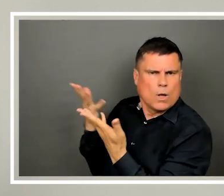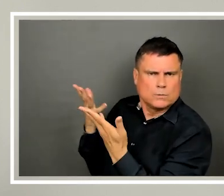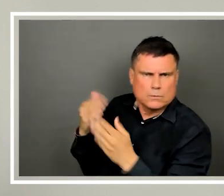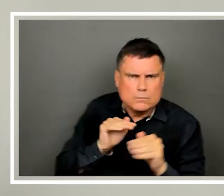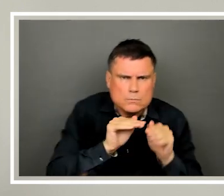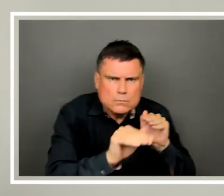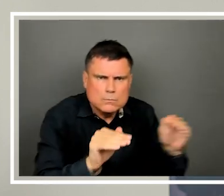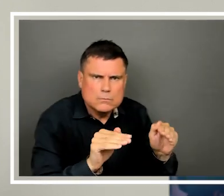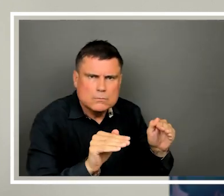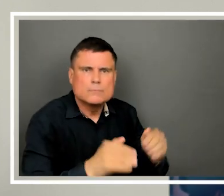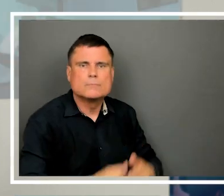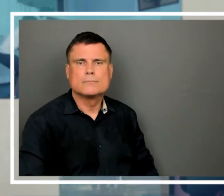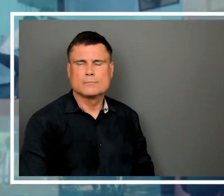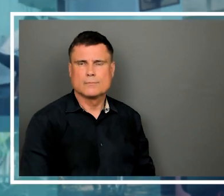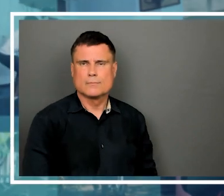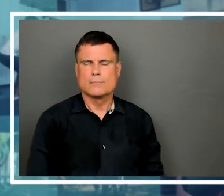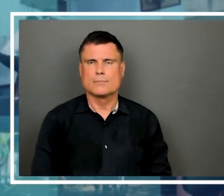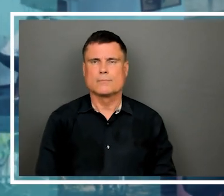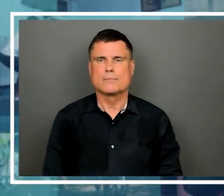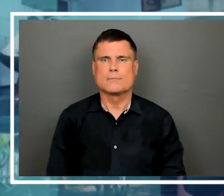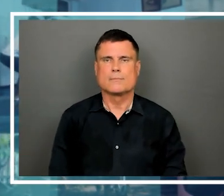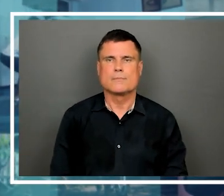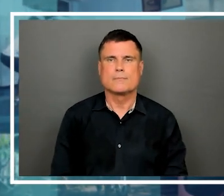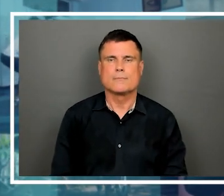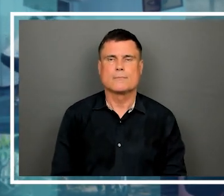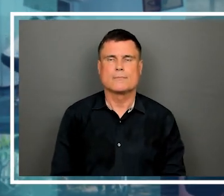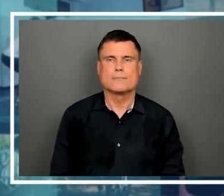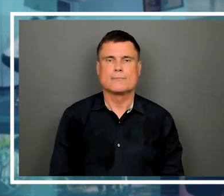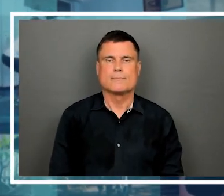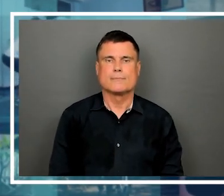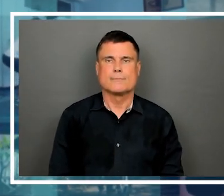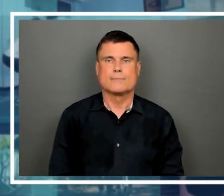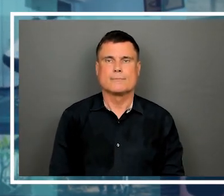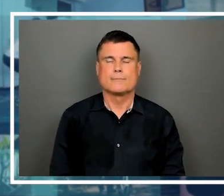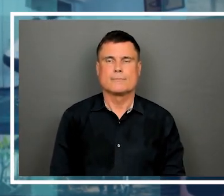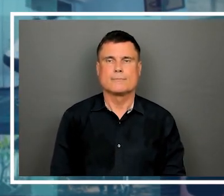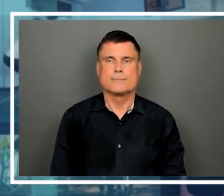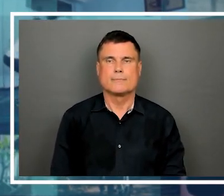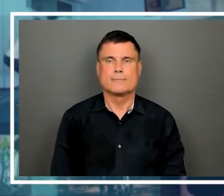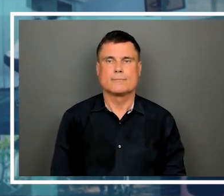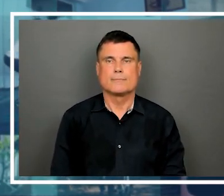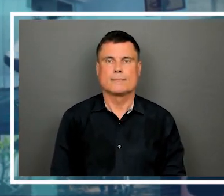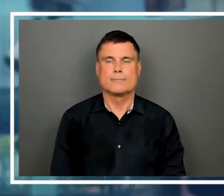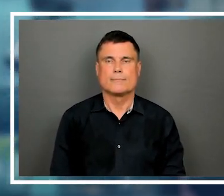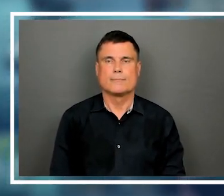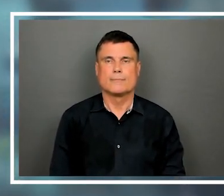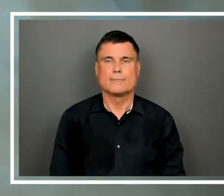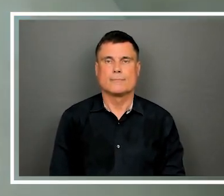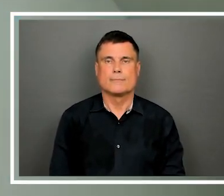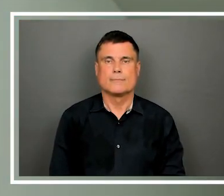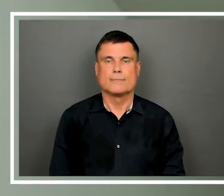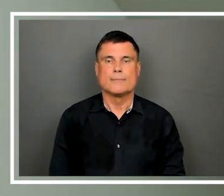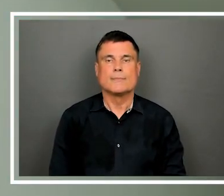these services? Iman, 19, from Jordan.